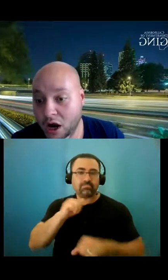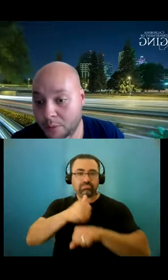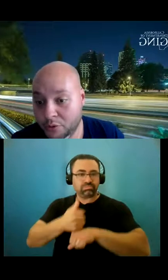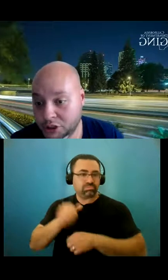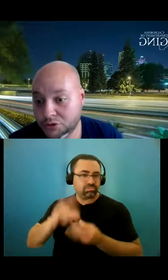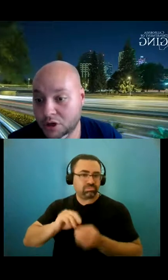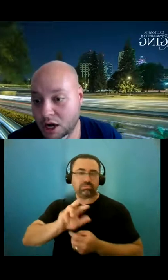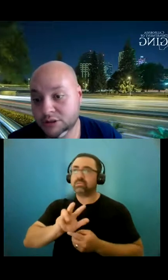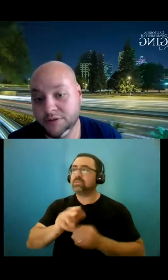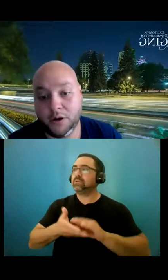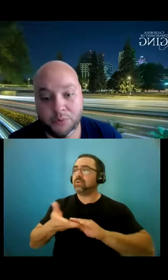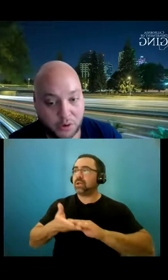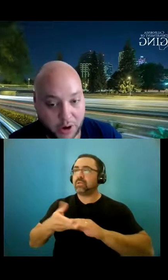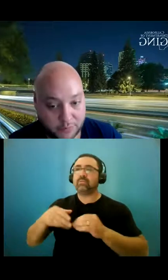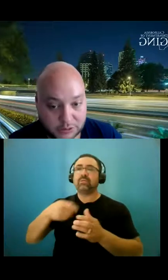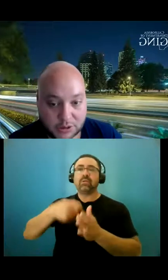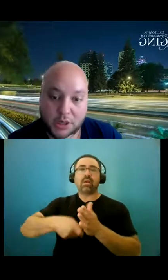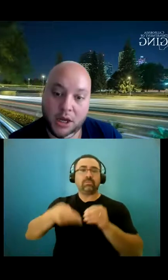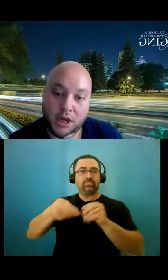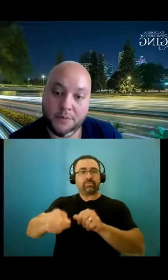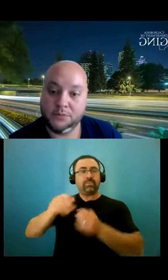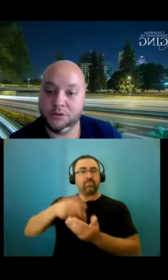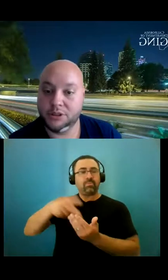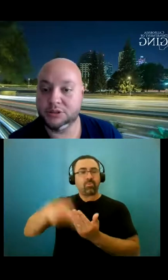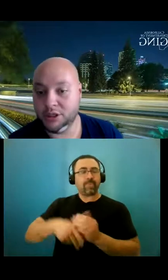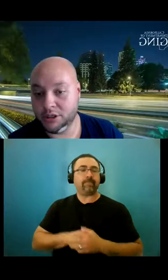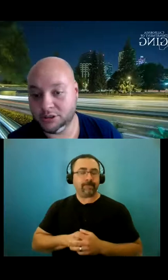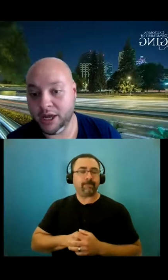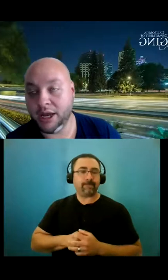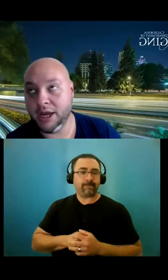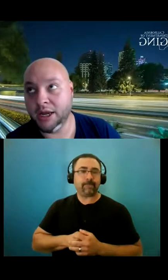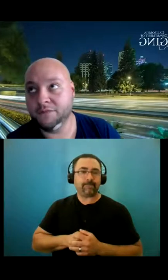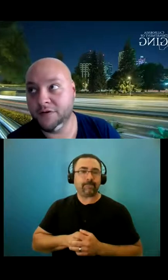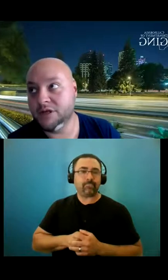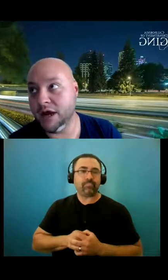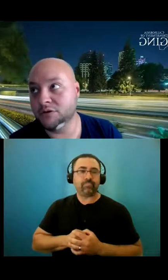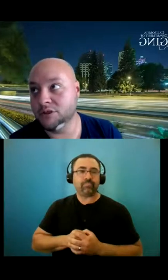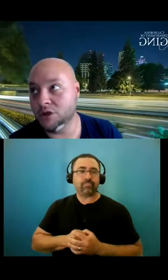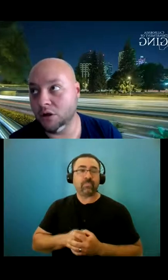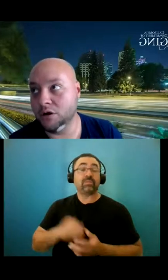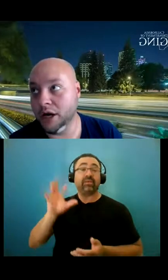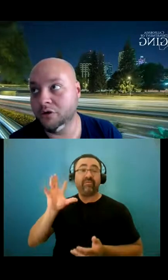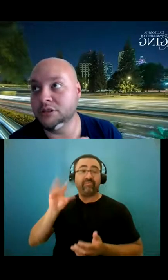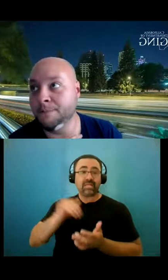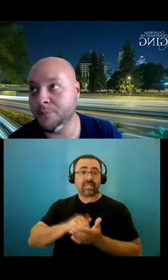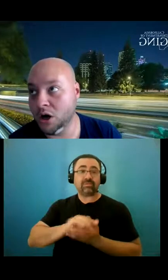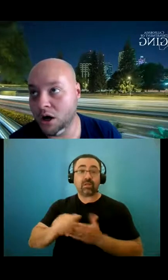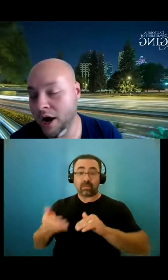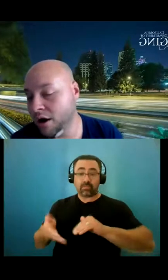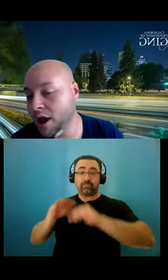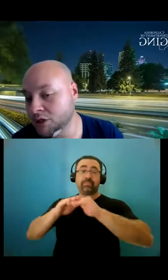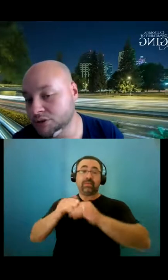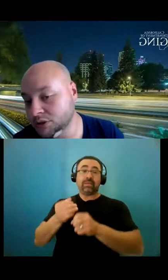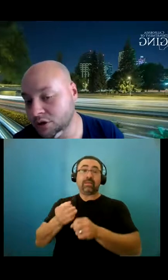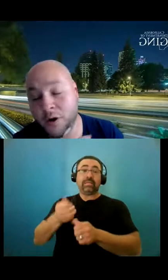administrative and operational costs of their programs. So this is a $50,000 increase per